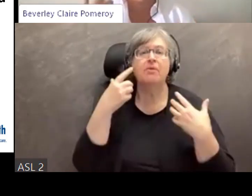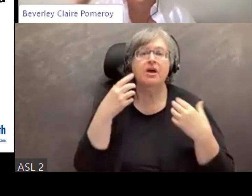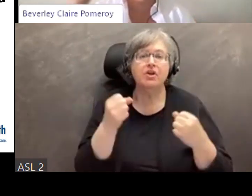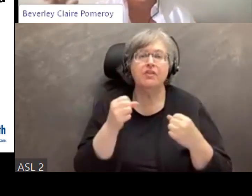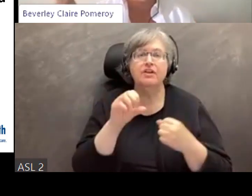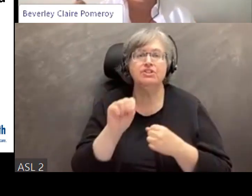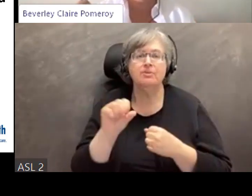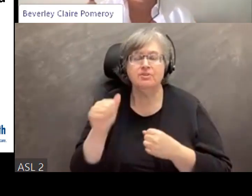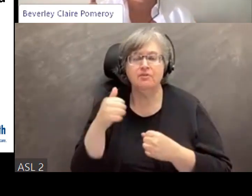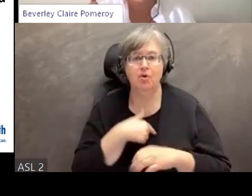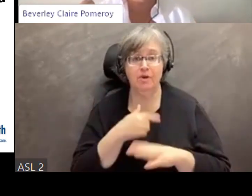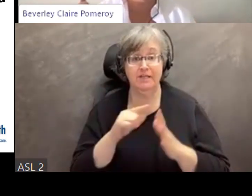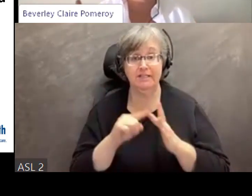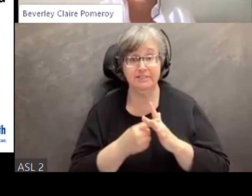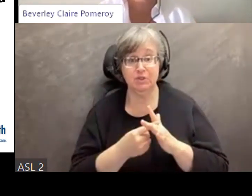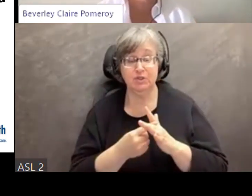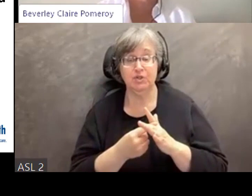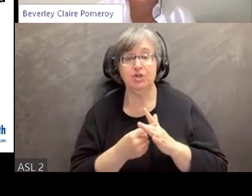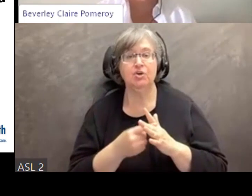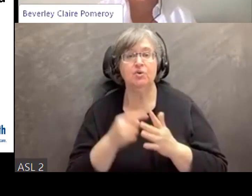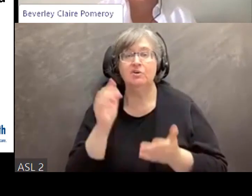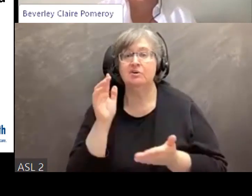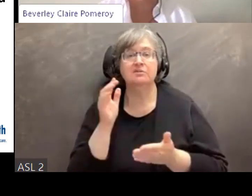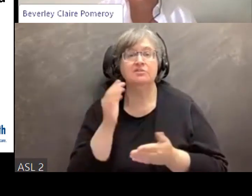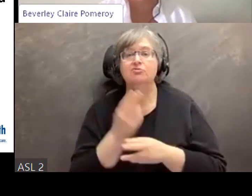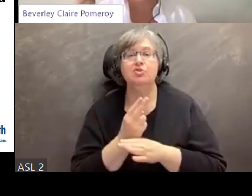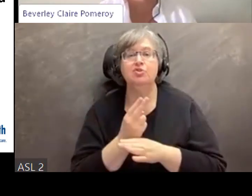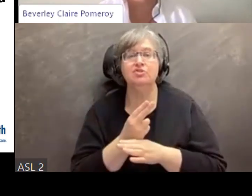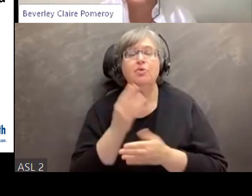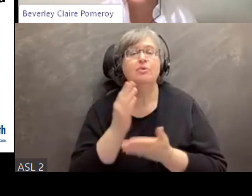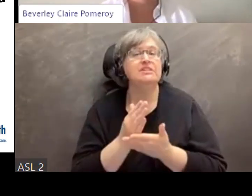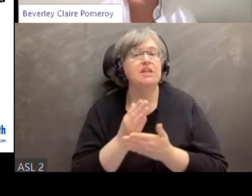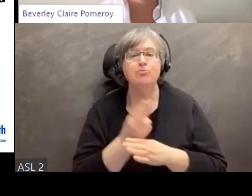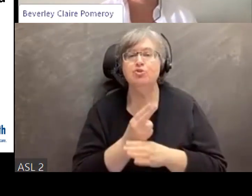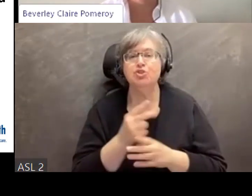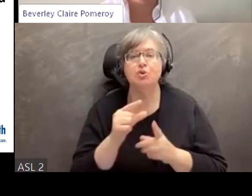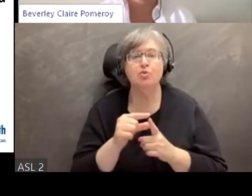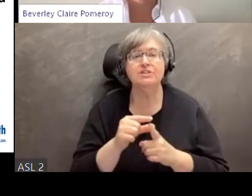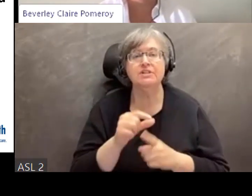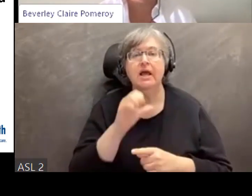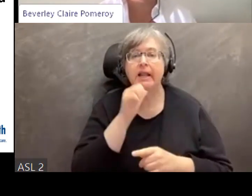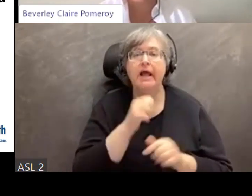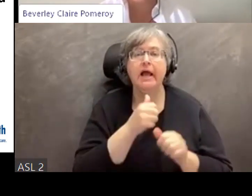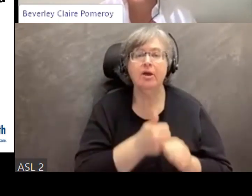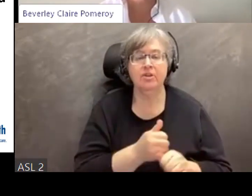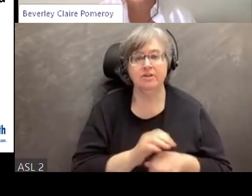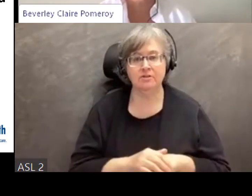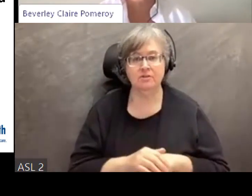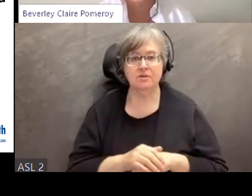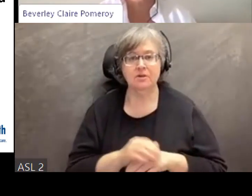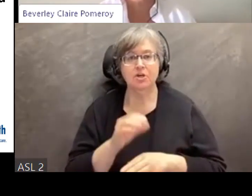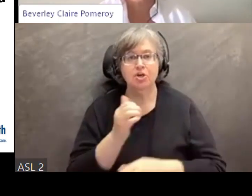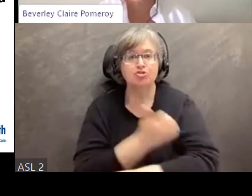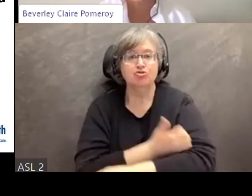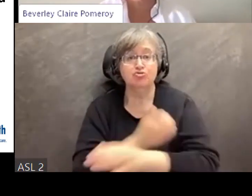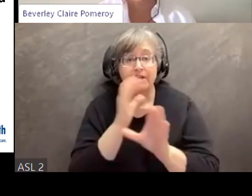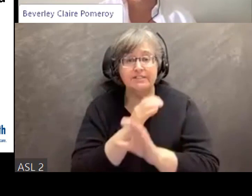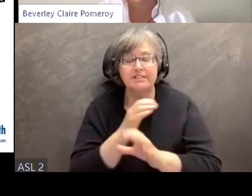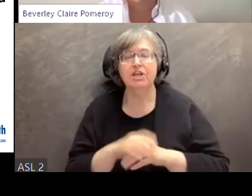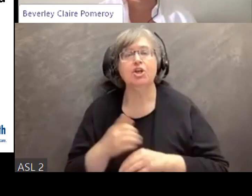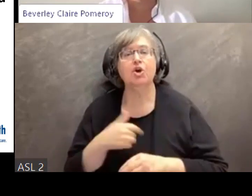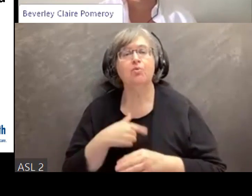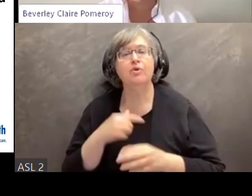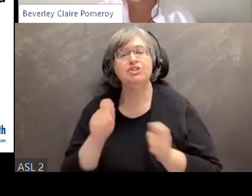So mental health and substance use, we started retiring words like non-compliant. Instead of drug seeking, we use the term seeking relief